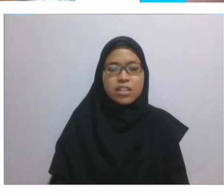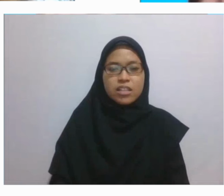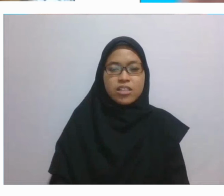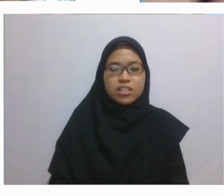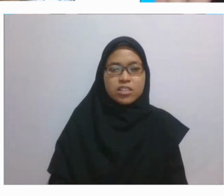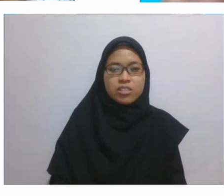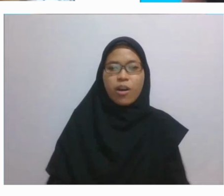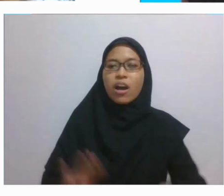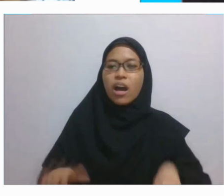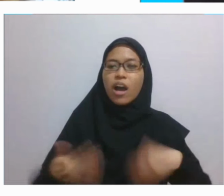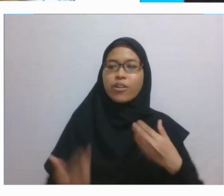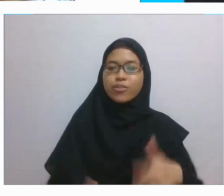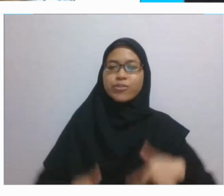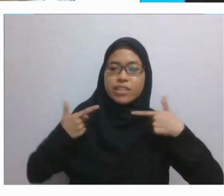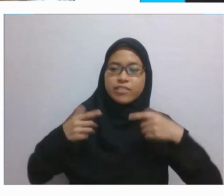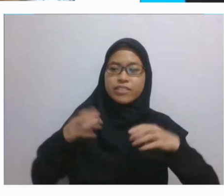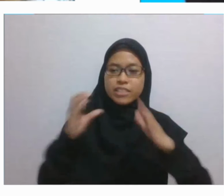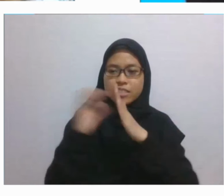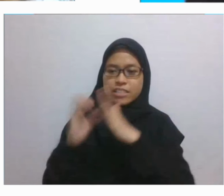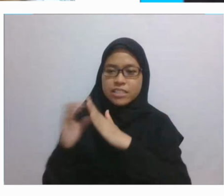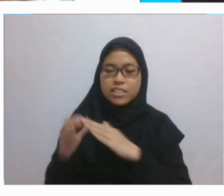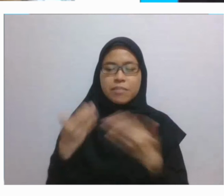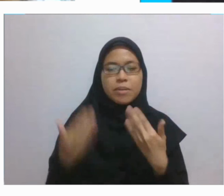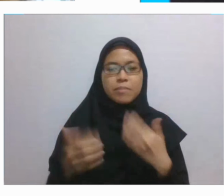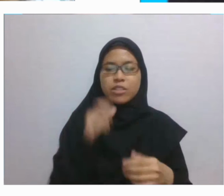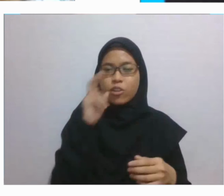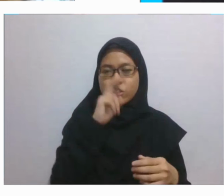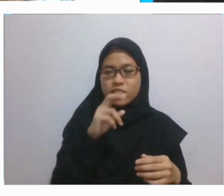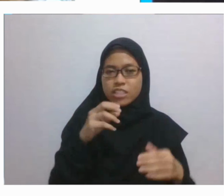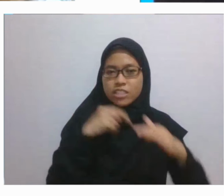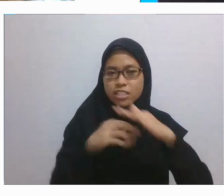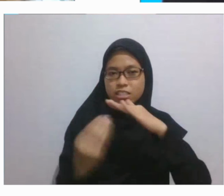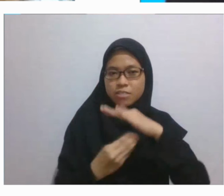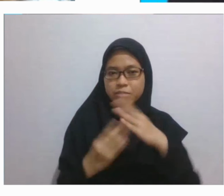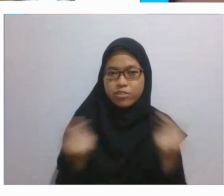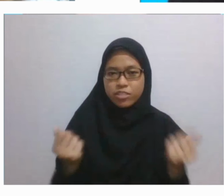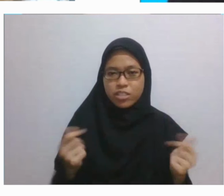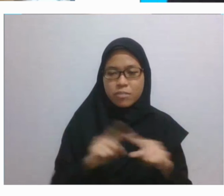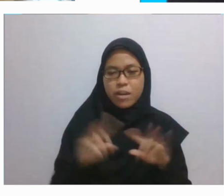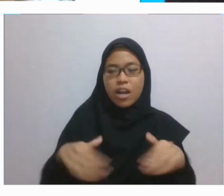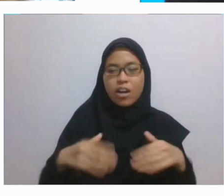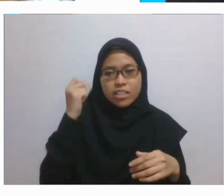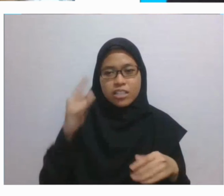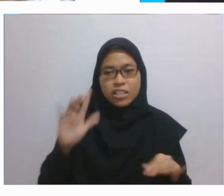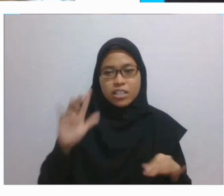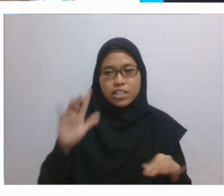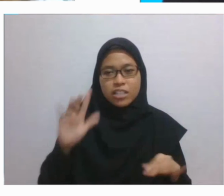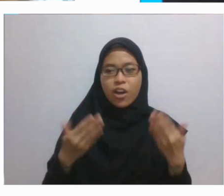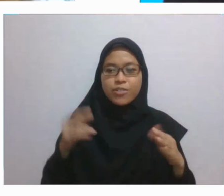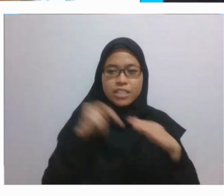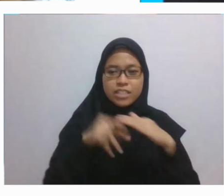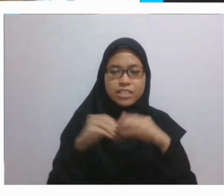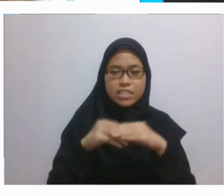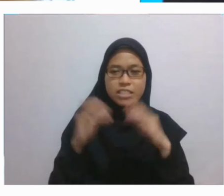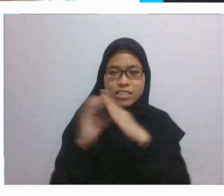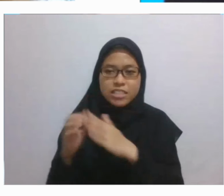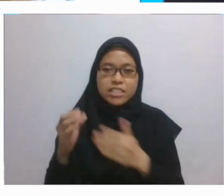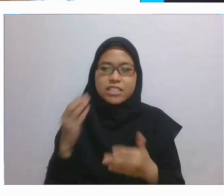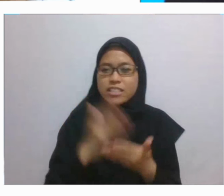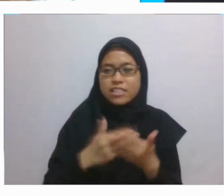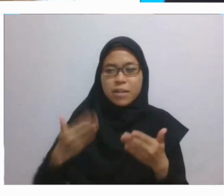nature-based solution, but, you know, it's about understanding what nature is there in a city. Just a reflection on that, you know, is it biking, is it something